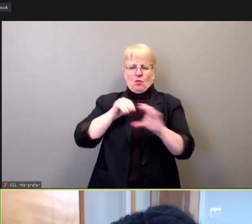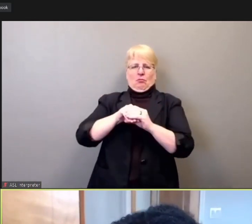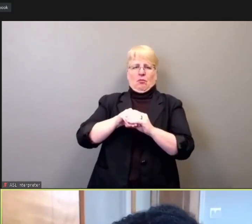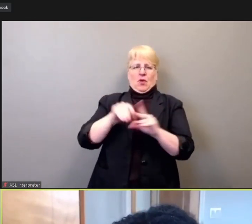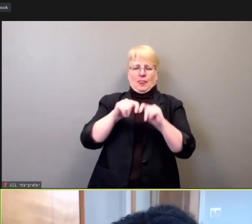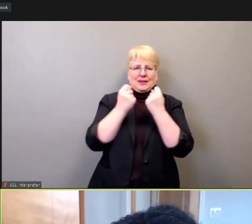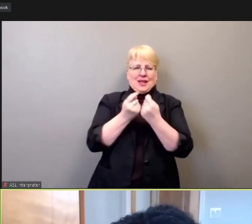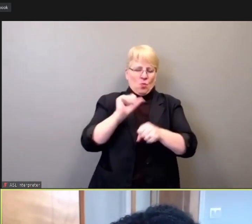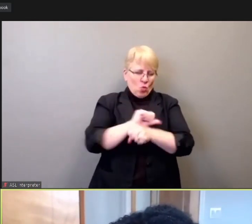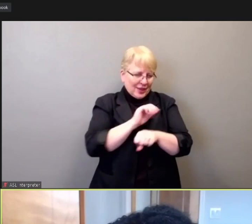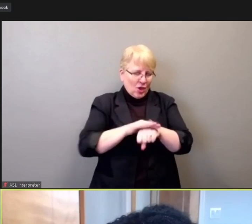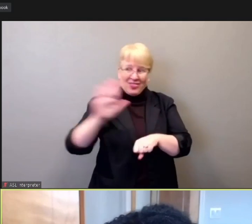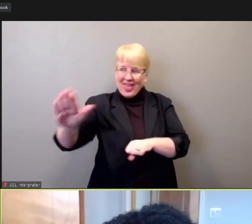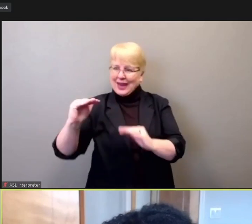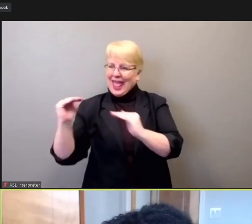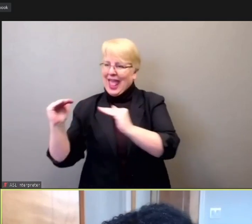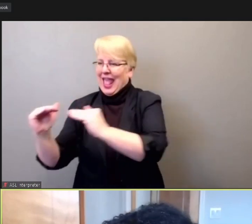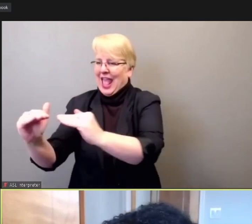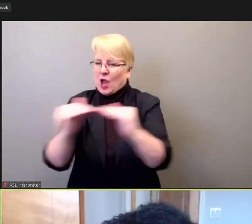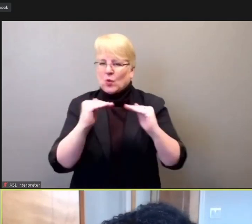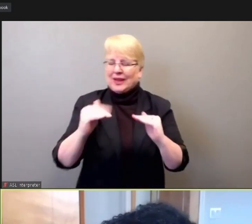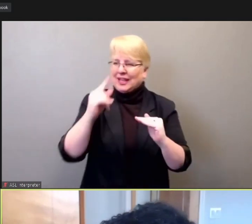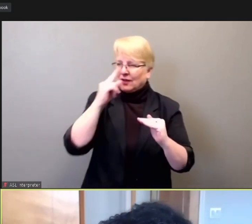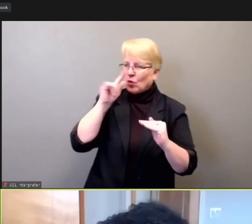the question that you raised.